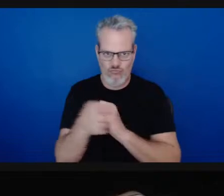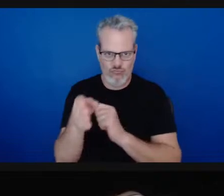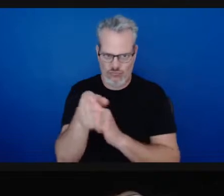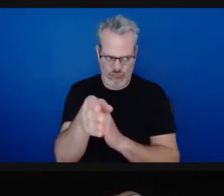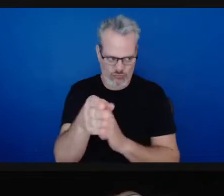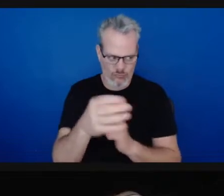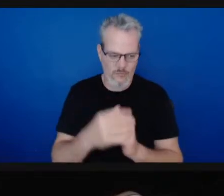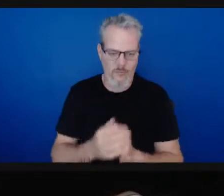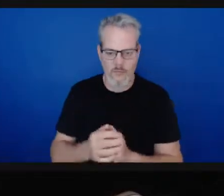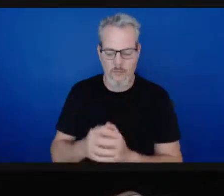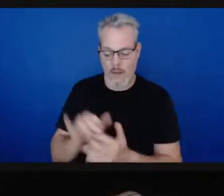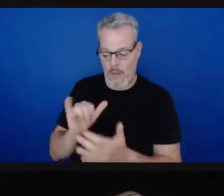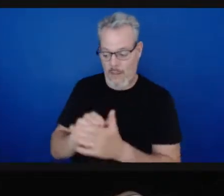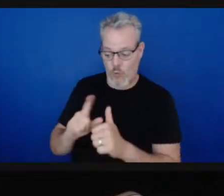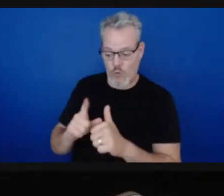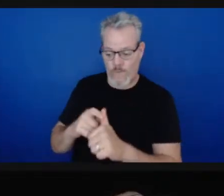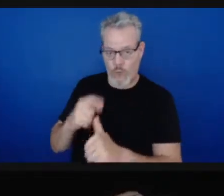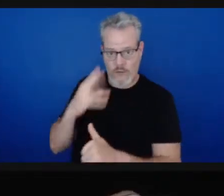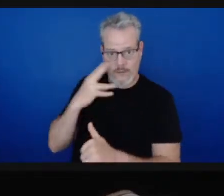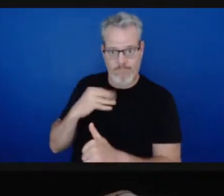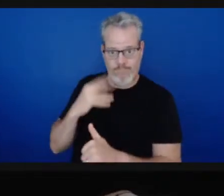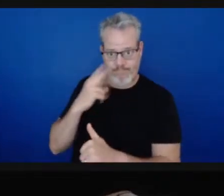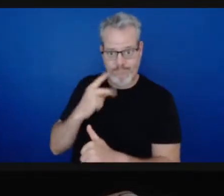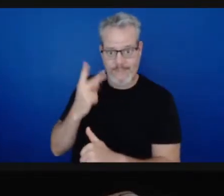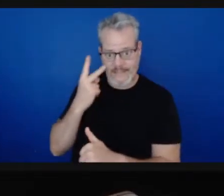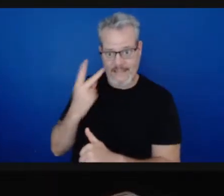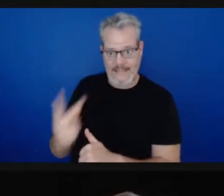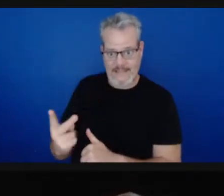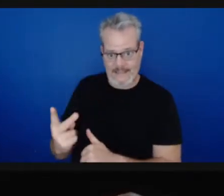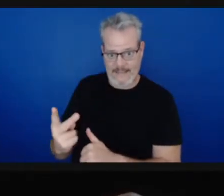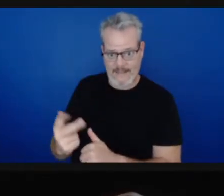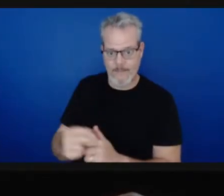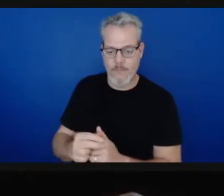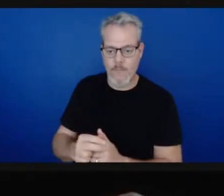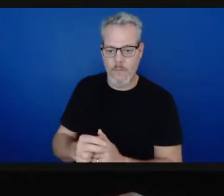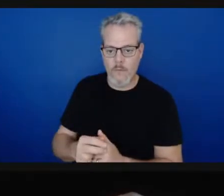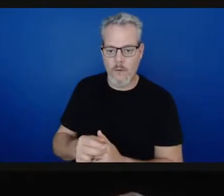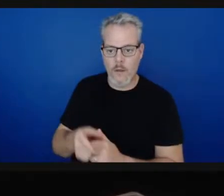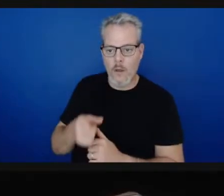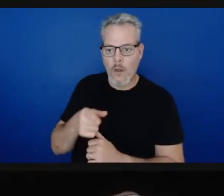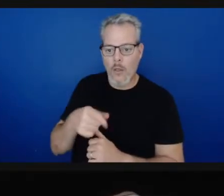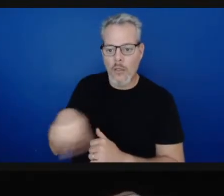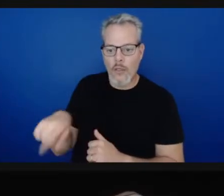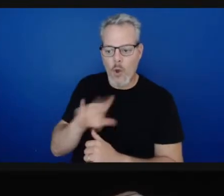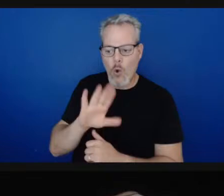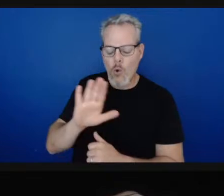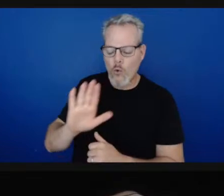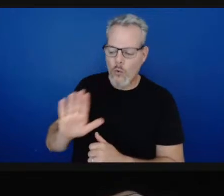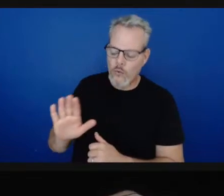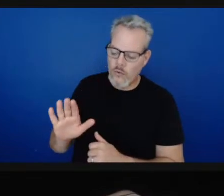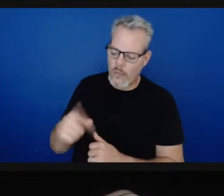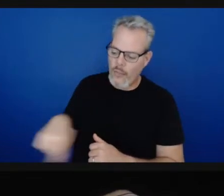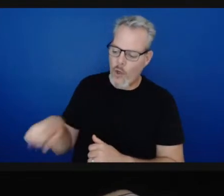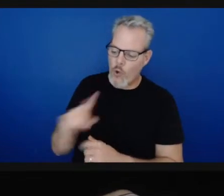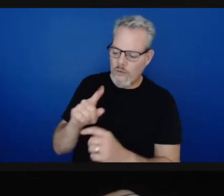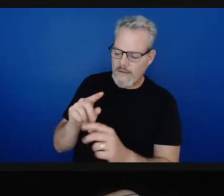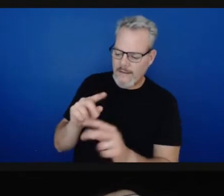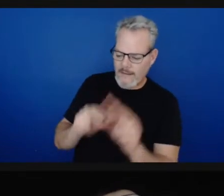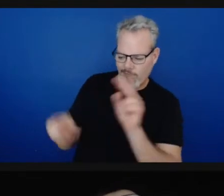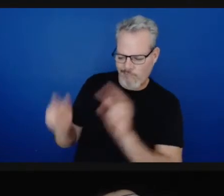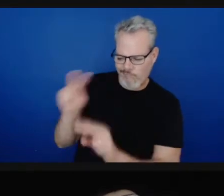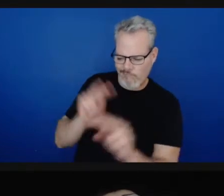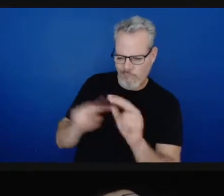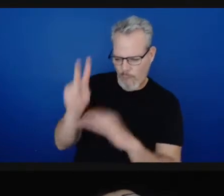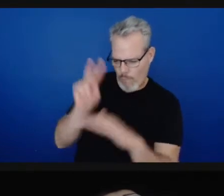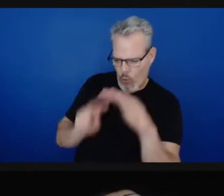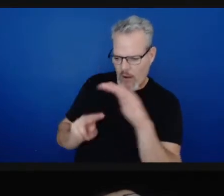So that was the first time we saw this. Those accurates turned out to be, those estimates, forecasts turned out to be